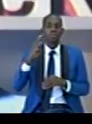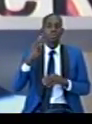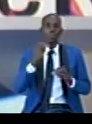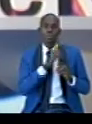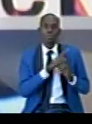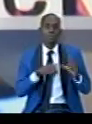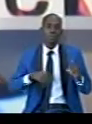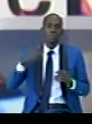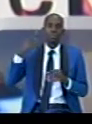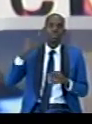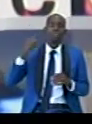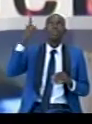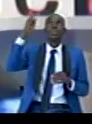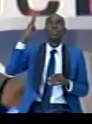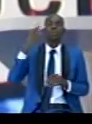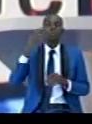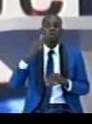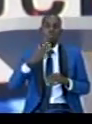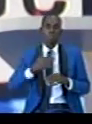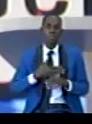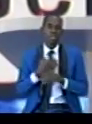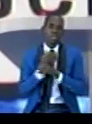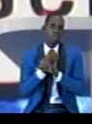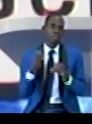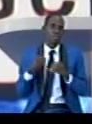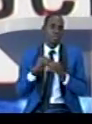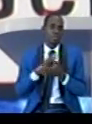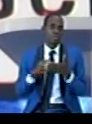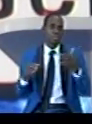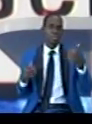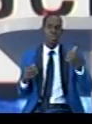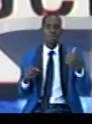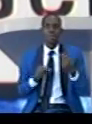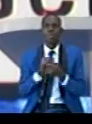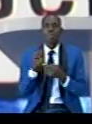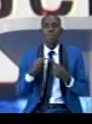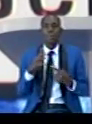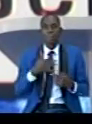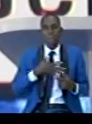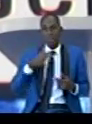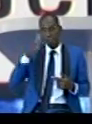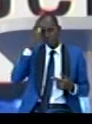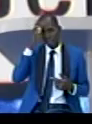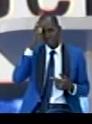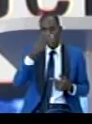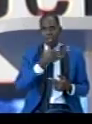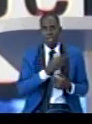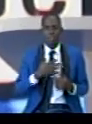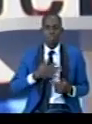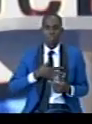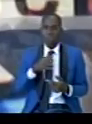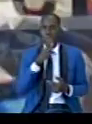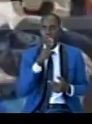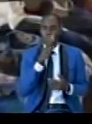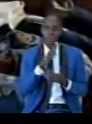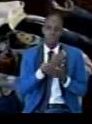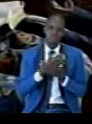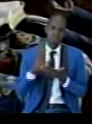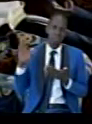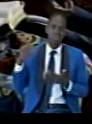my salvation. And then in verse 10, it says, when my father and my mother forsake